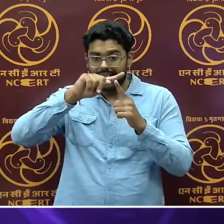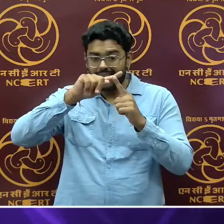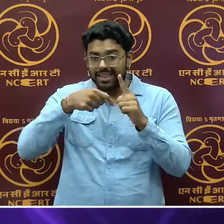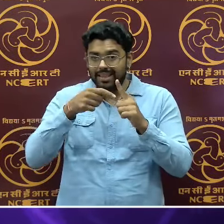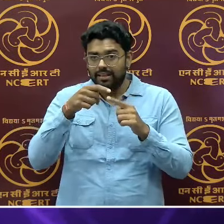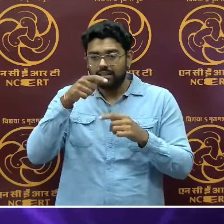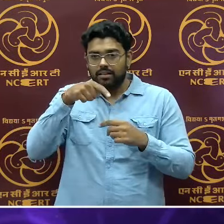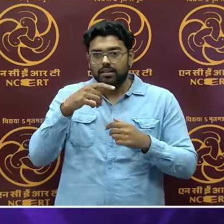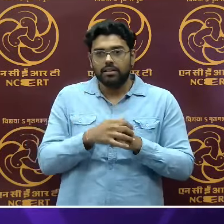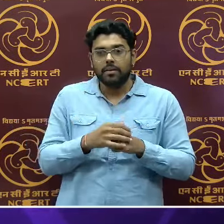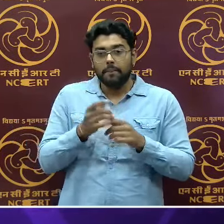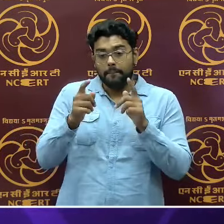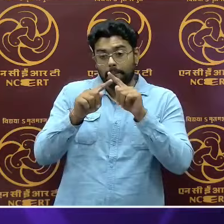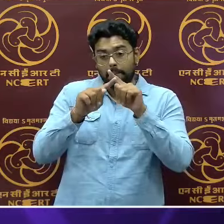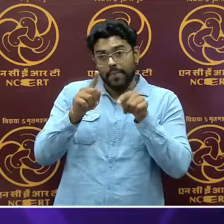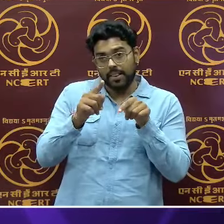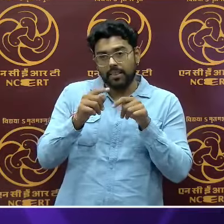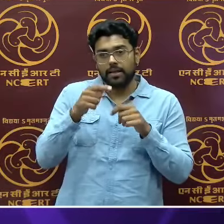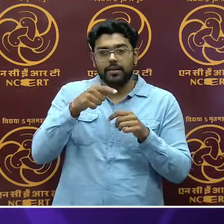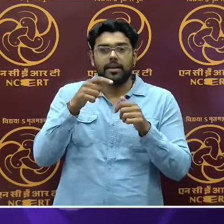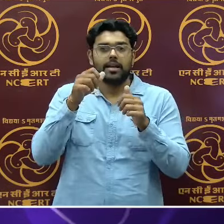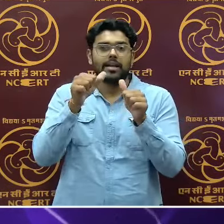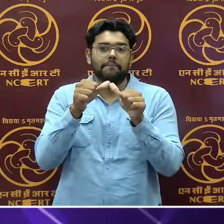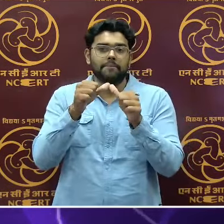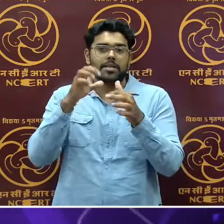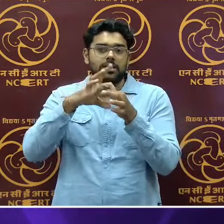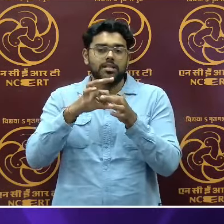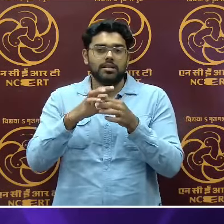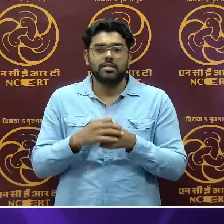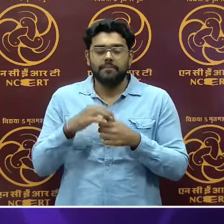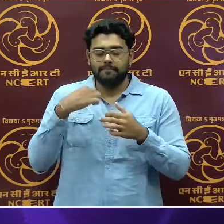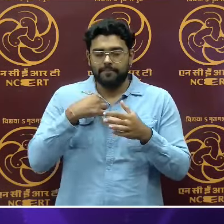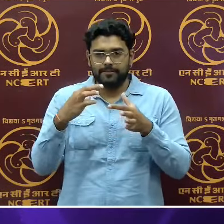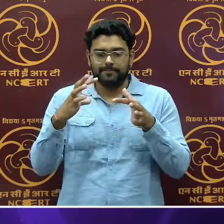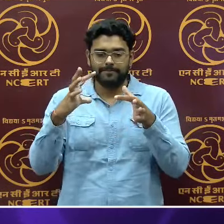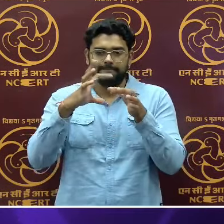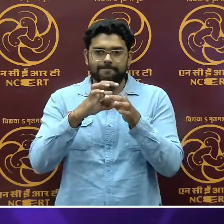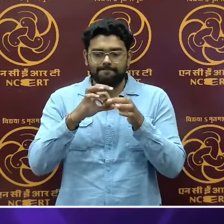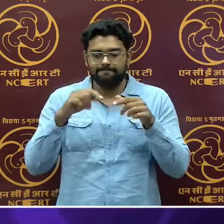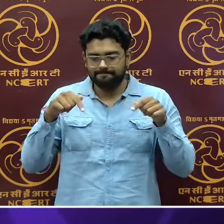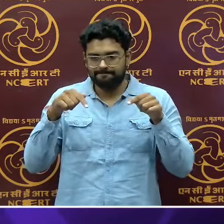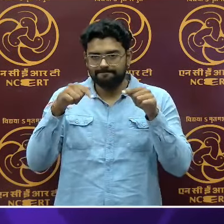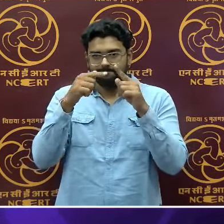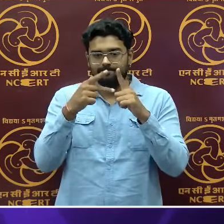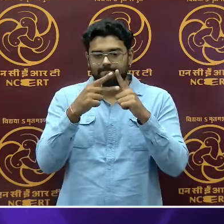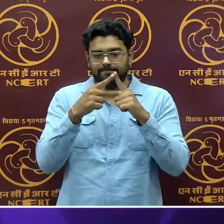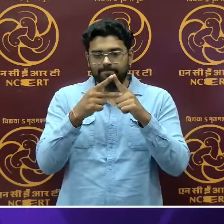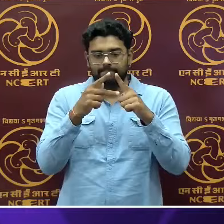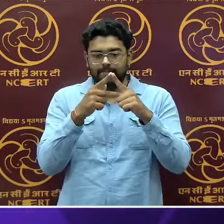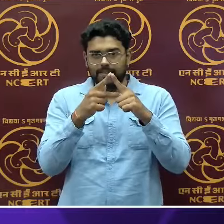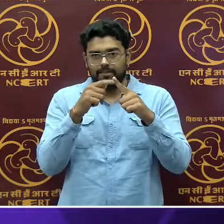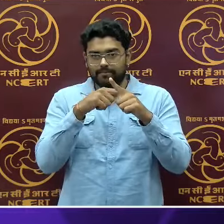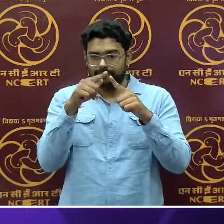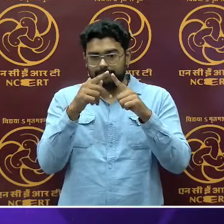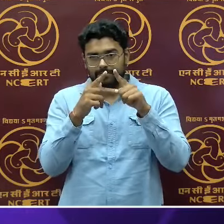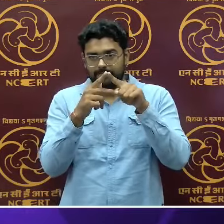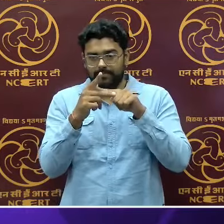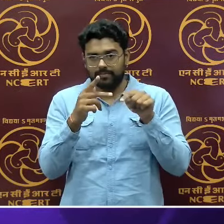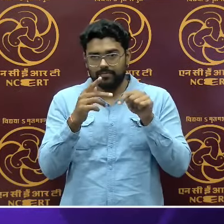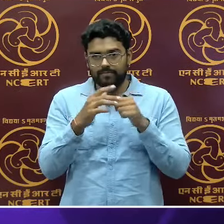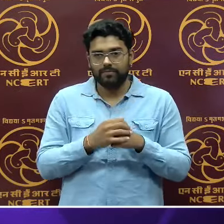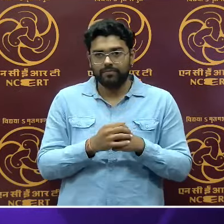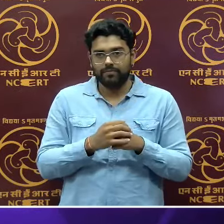the previous arc at point A. Let me join these points and I get the line segments AC